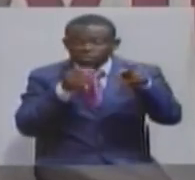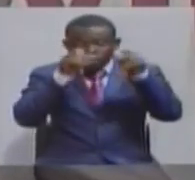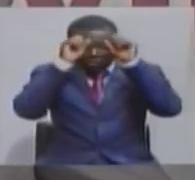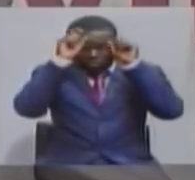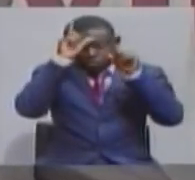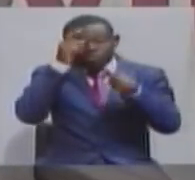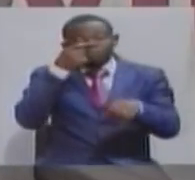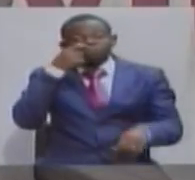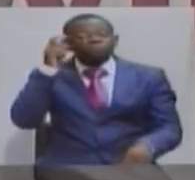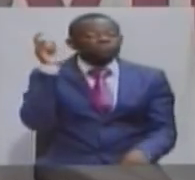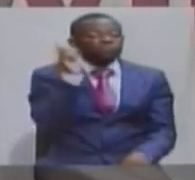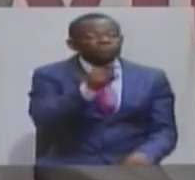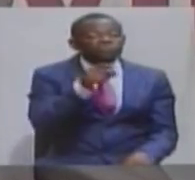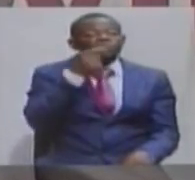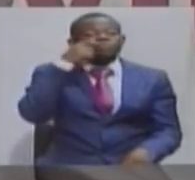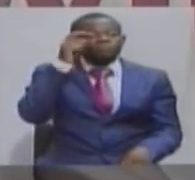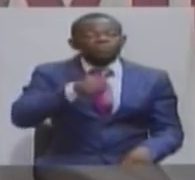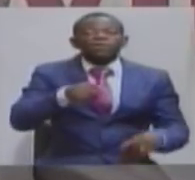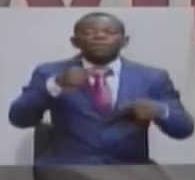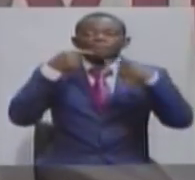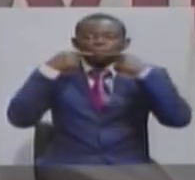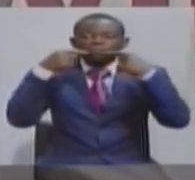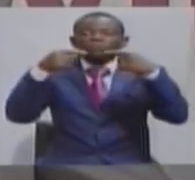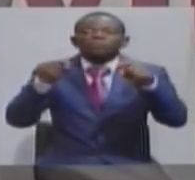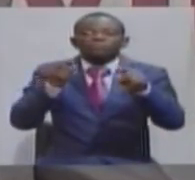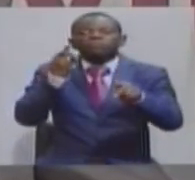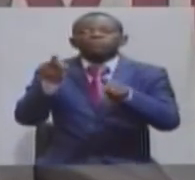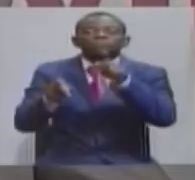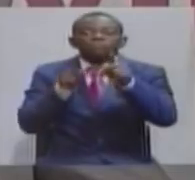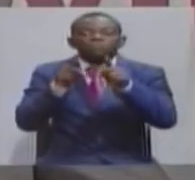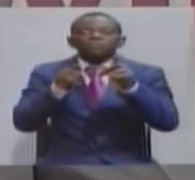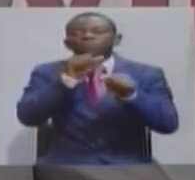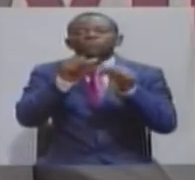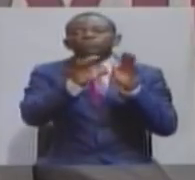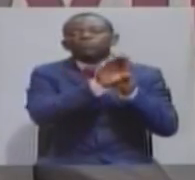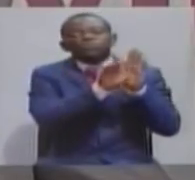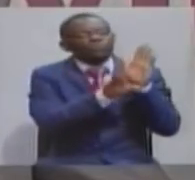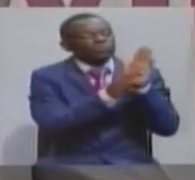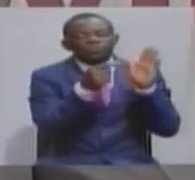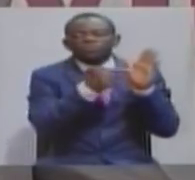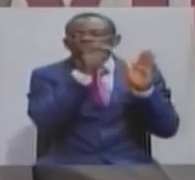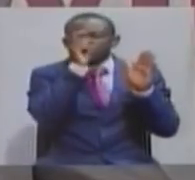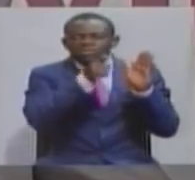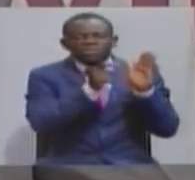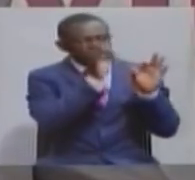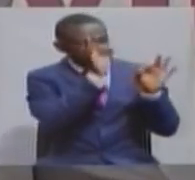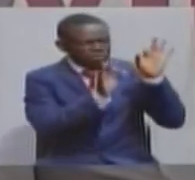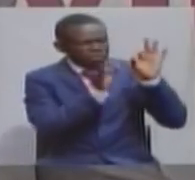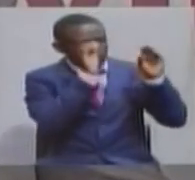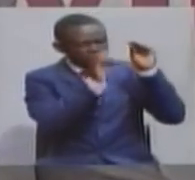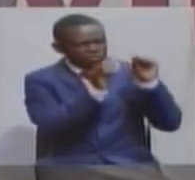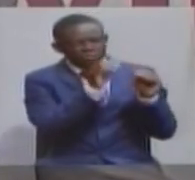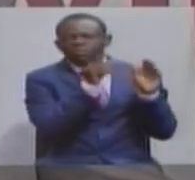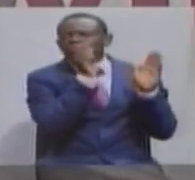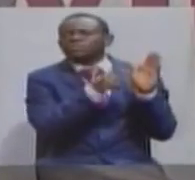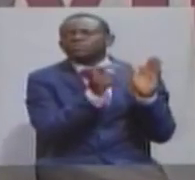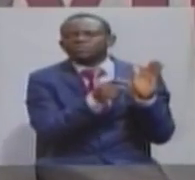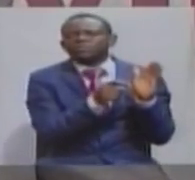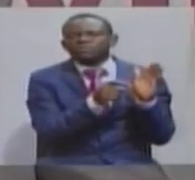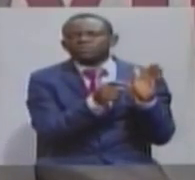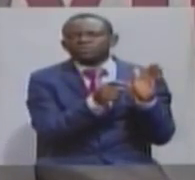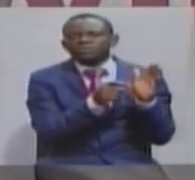need for us to reform or refine our constitution. And I did that, and I asked all and